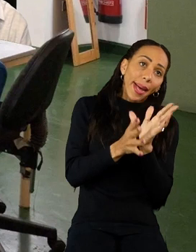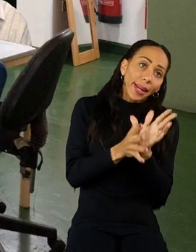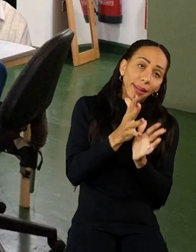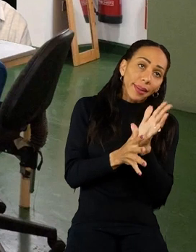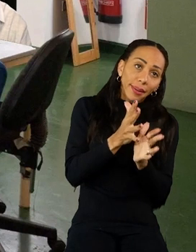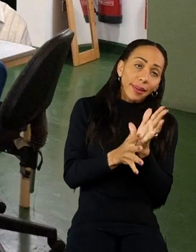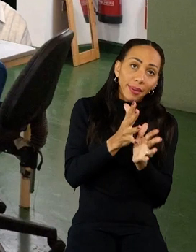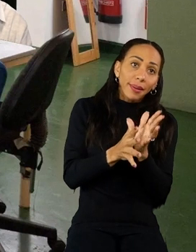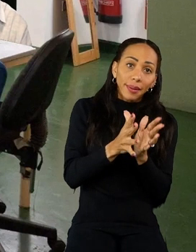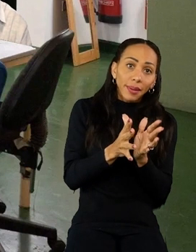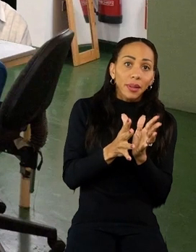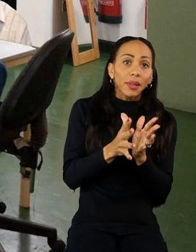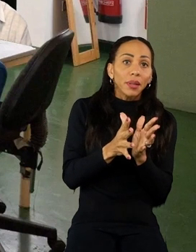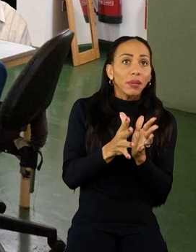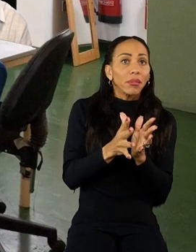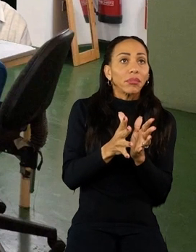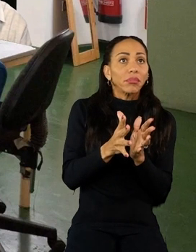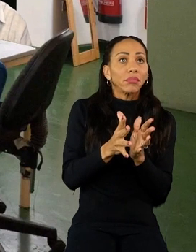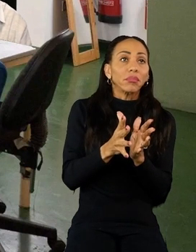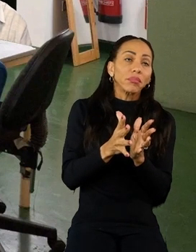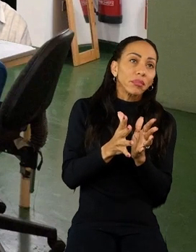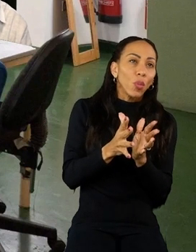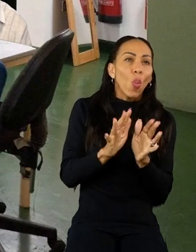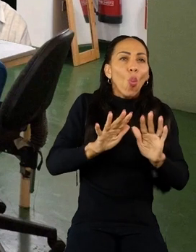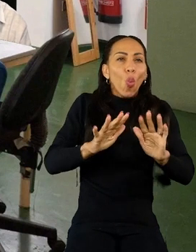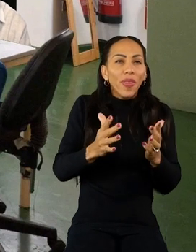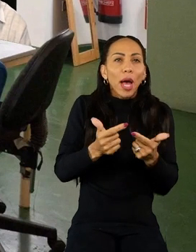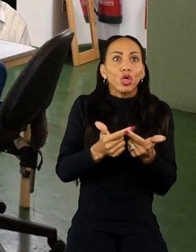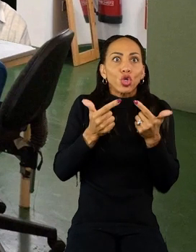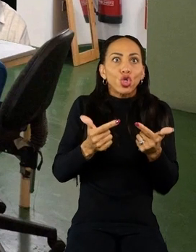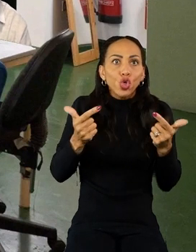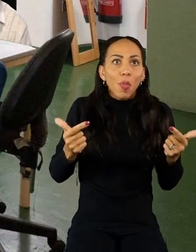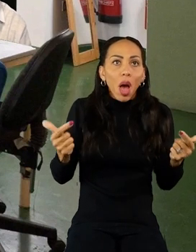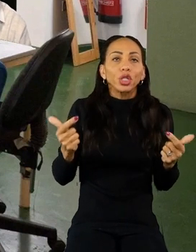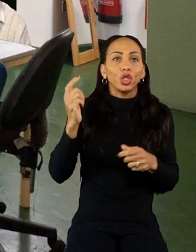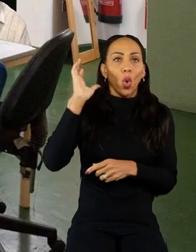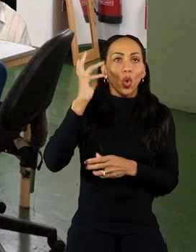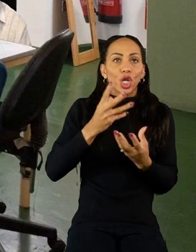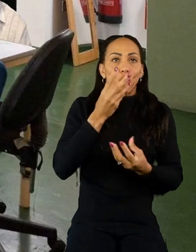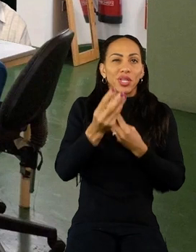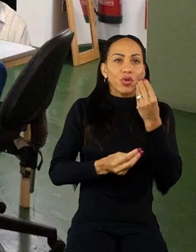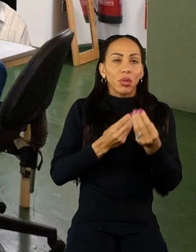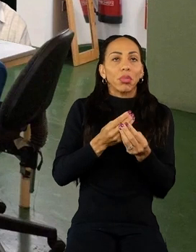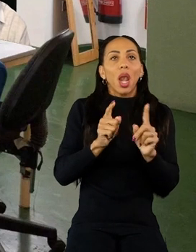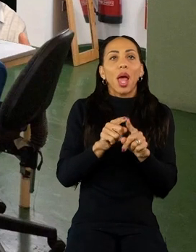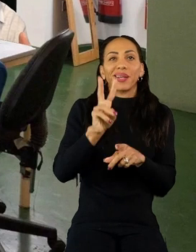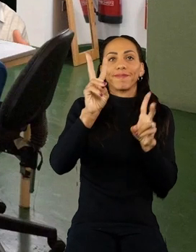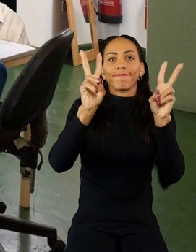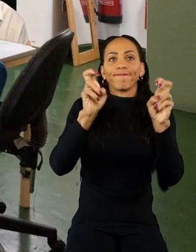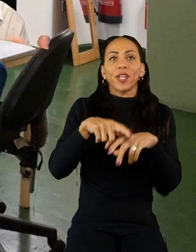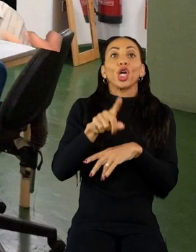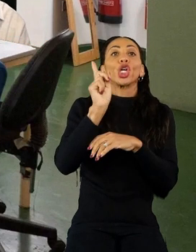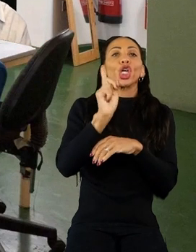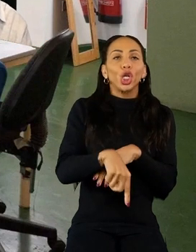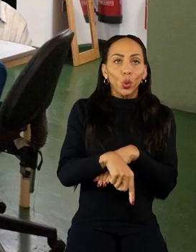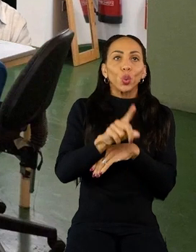environment that they're in, the locations they're in. So I would have thought, you know, that's one way of making it work without lots and